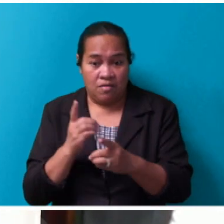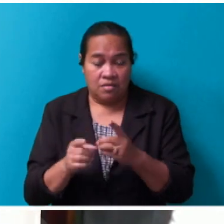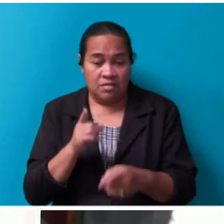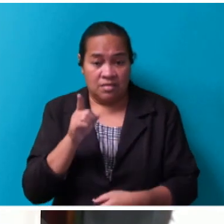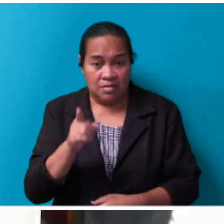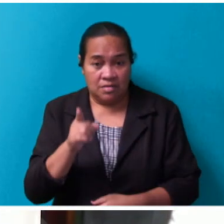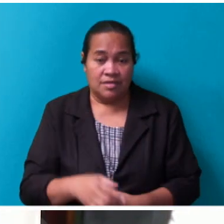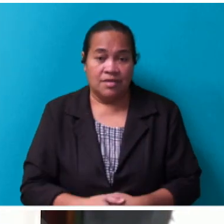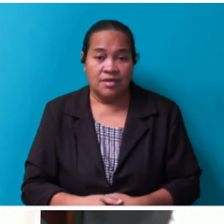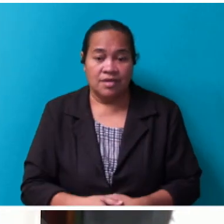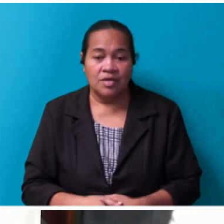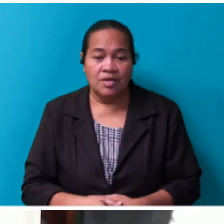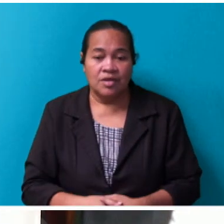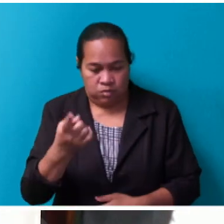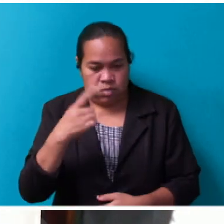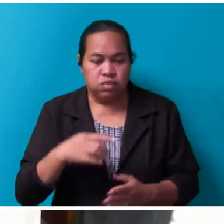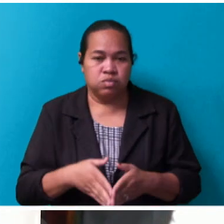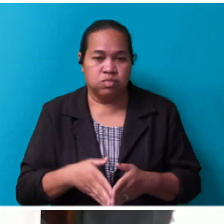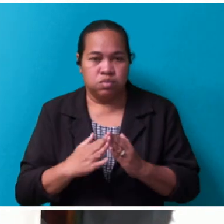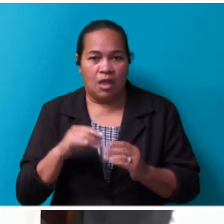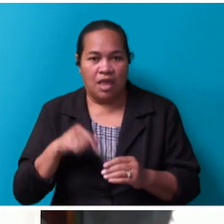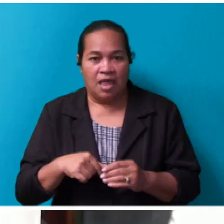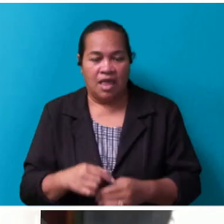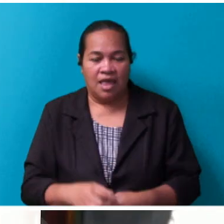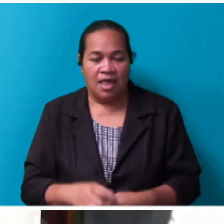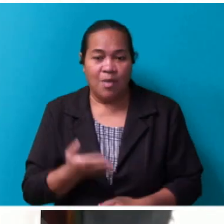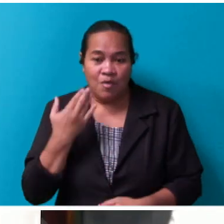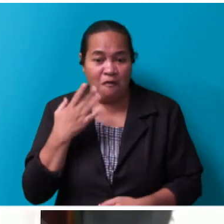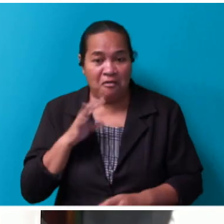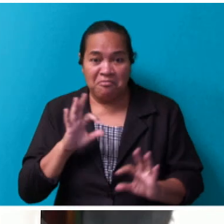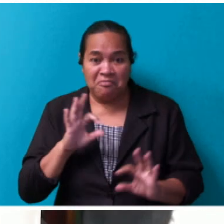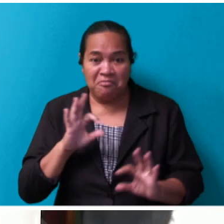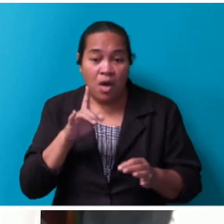that conference. But from that, Honorable Speaker,